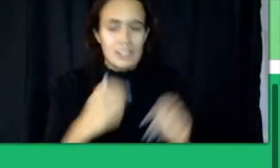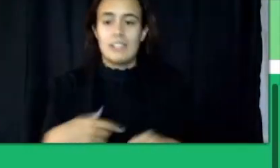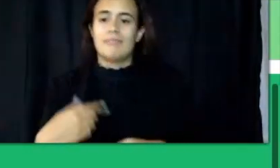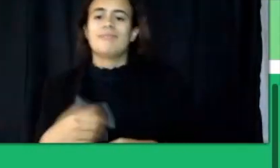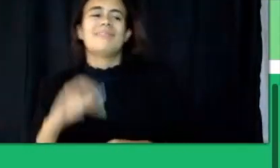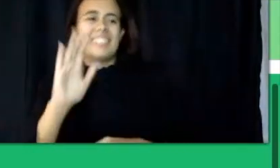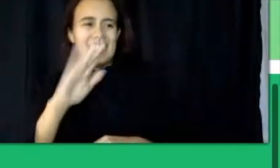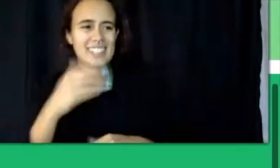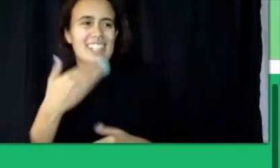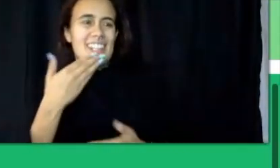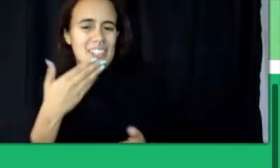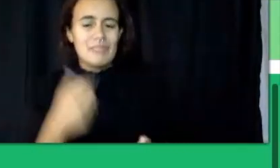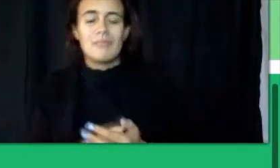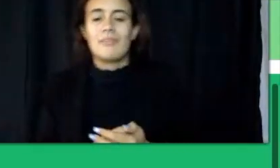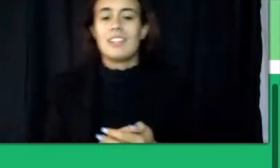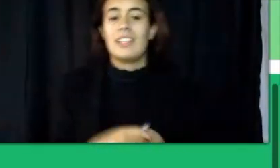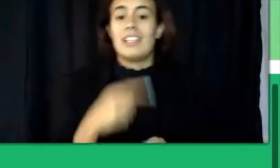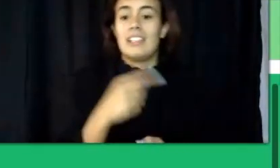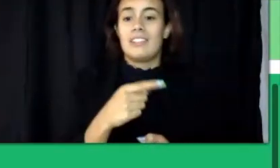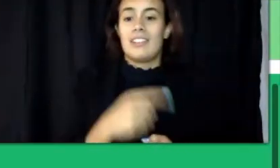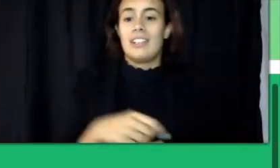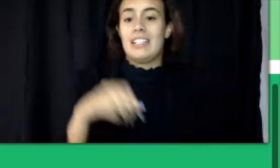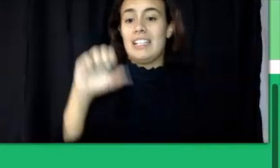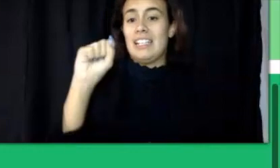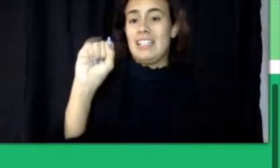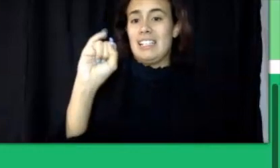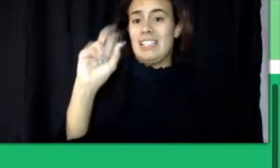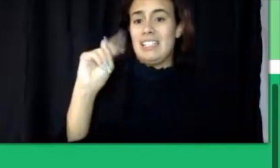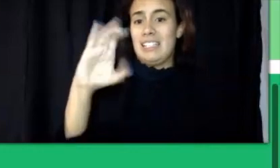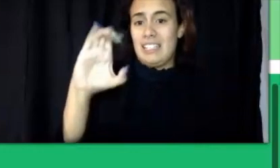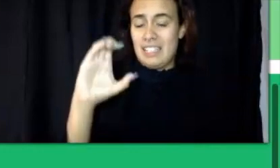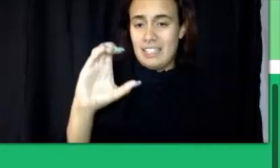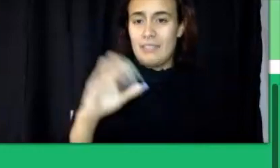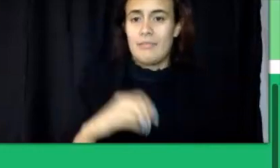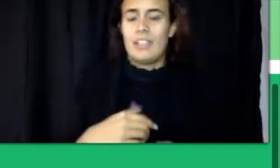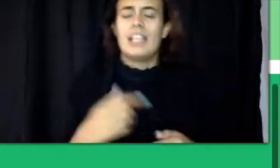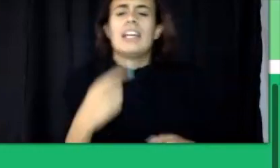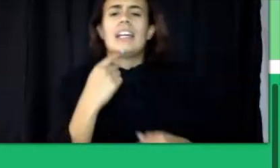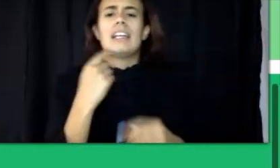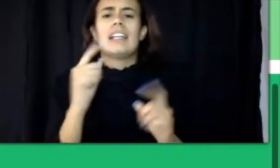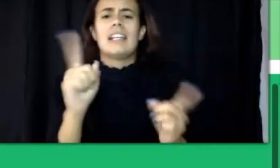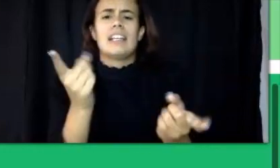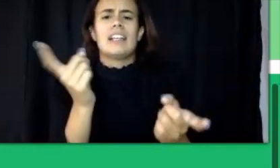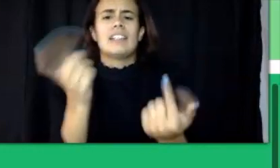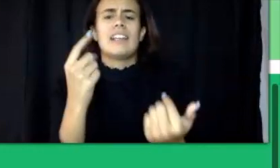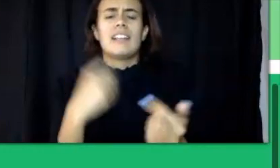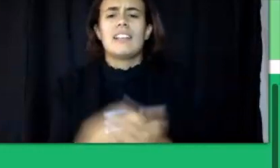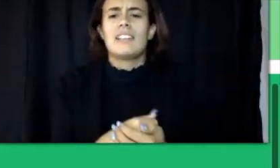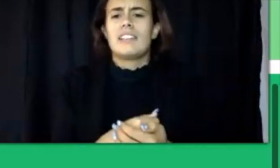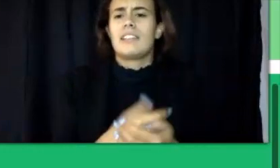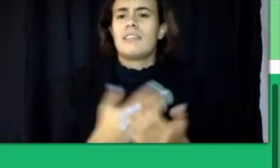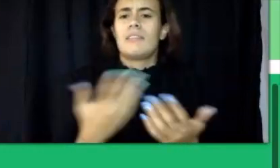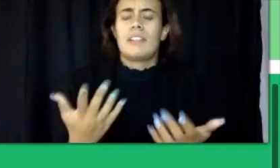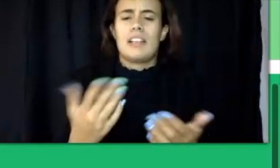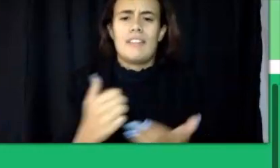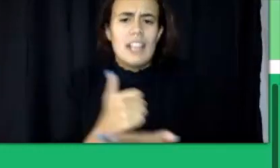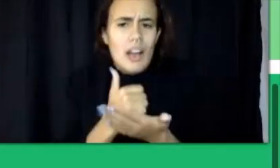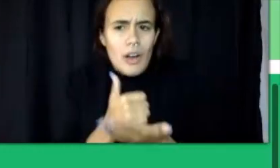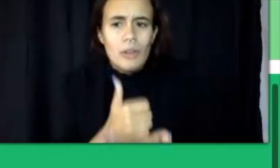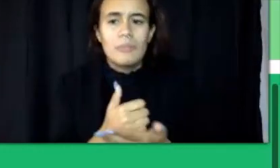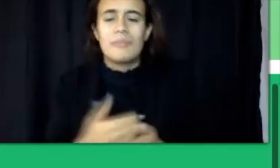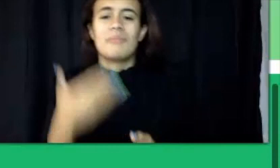is @YoungCynic. And let us know, how is student debt affecting you? Tweet us at The Nod Show. Thank you so much for